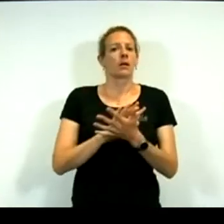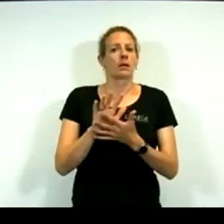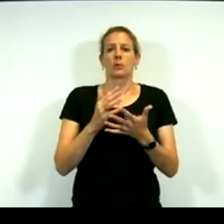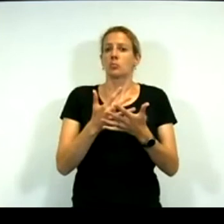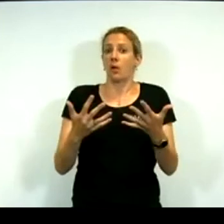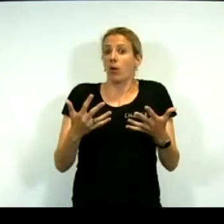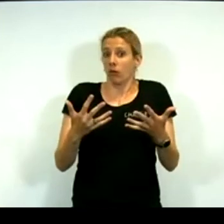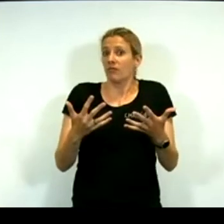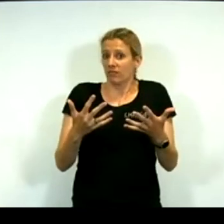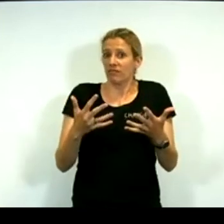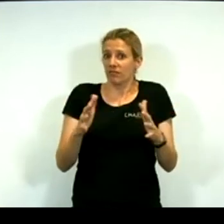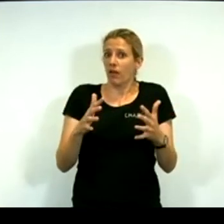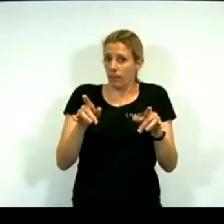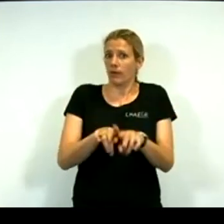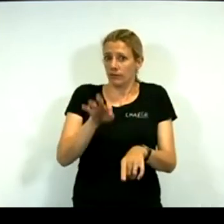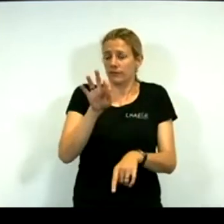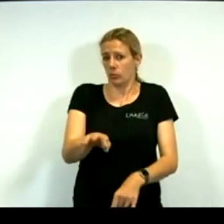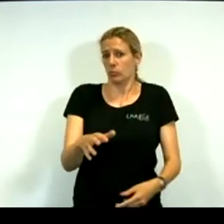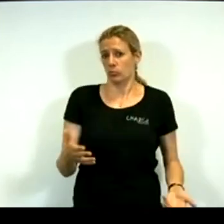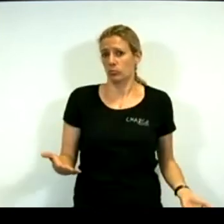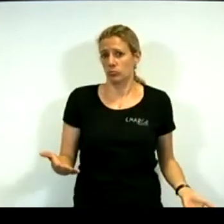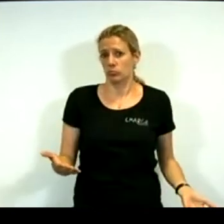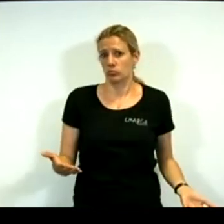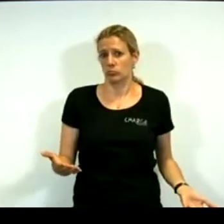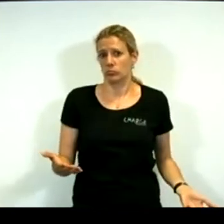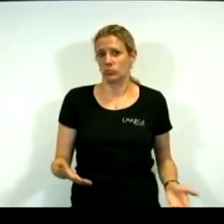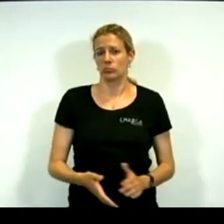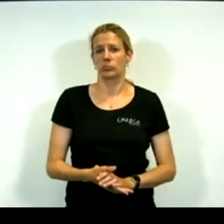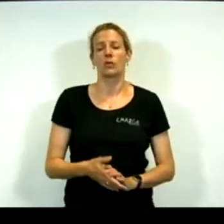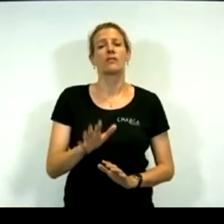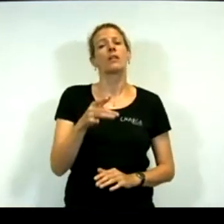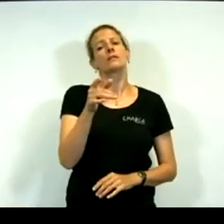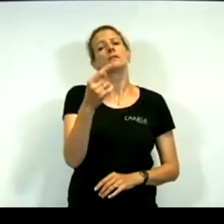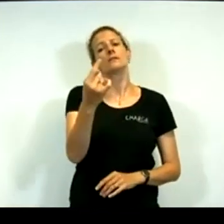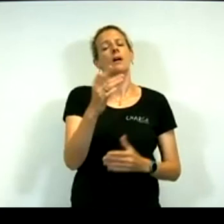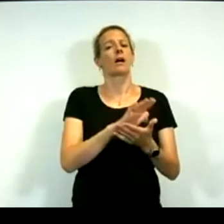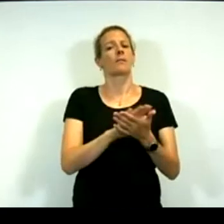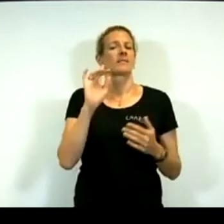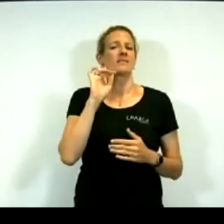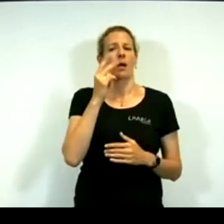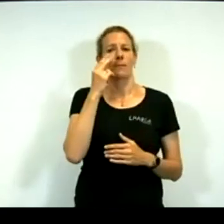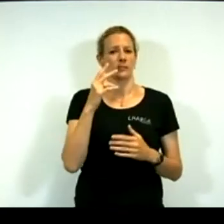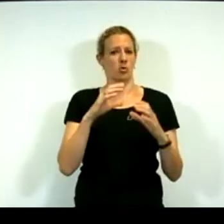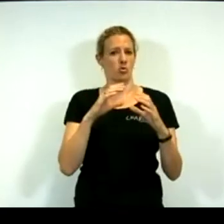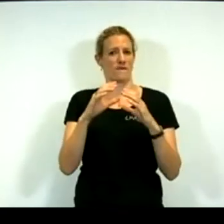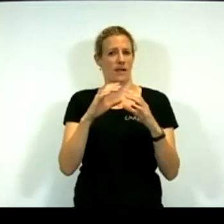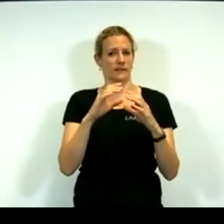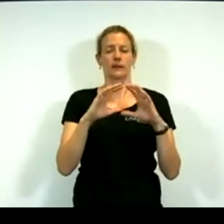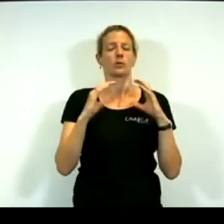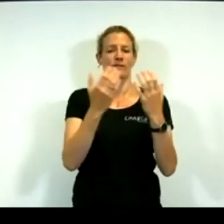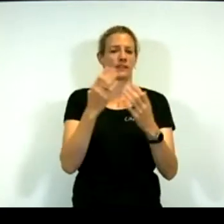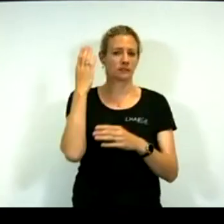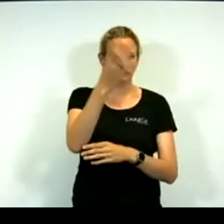visual field, if you go to a deaf-blind conference, some people get communication through their hand. Some people